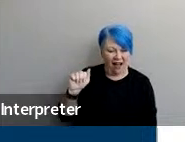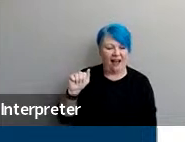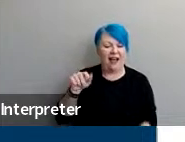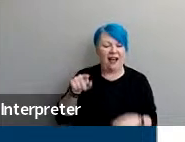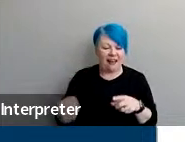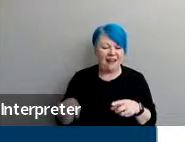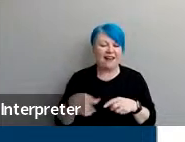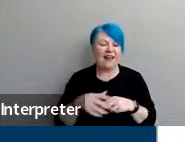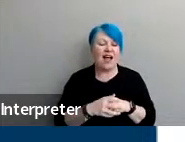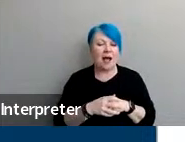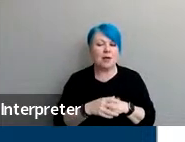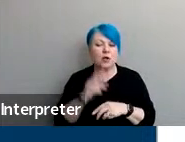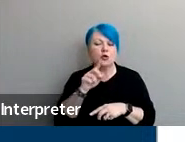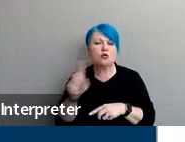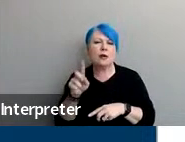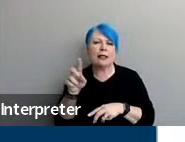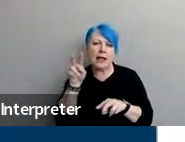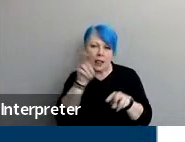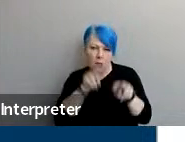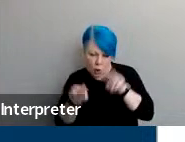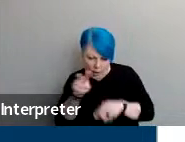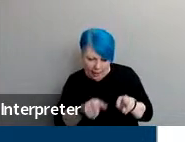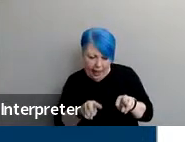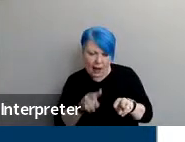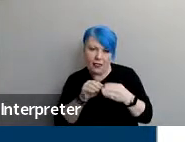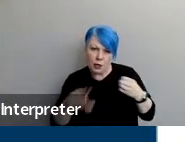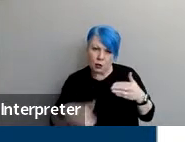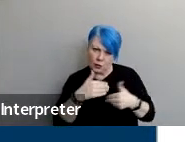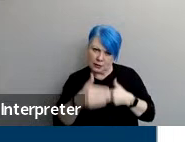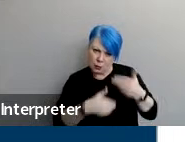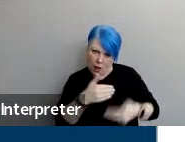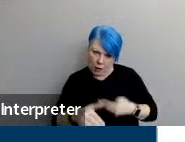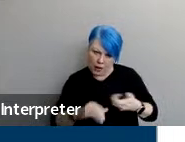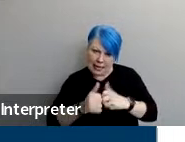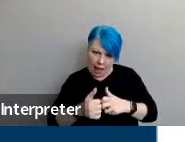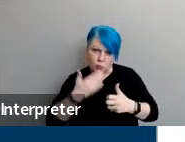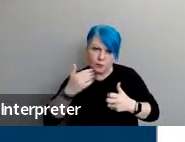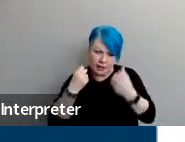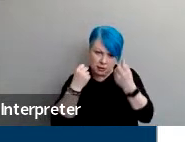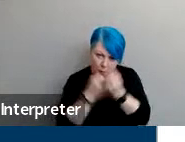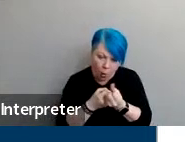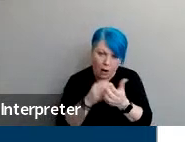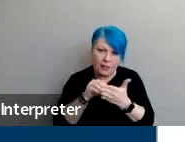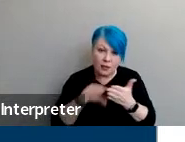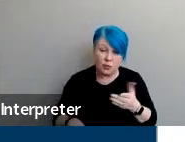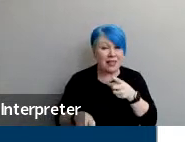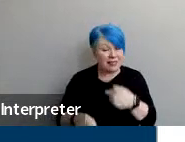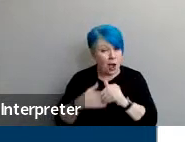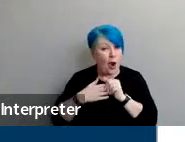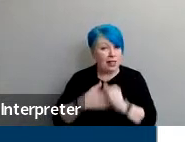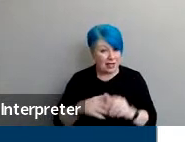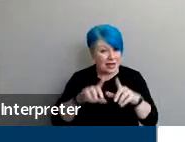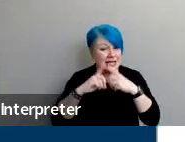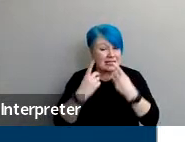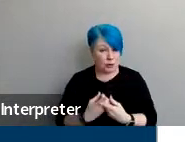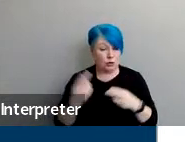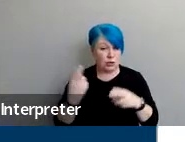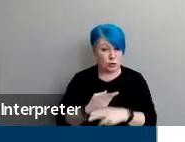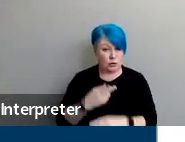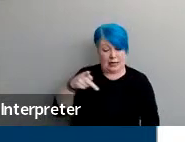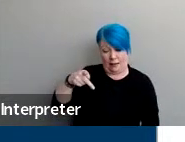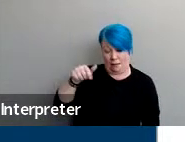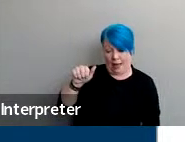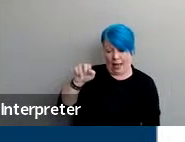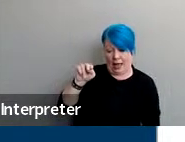student progress and how to support them. And they are one of the leading districts in the county that has been using Panorama for quite